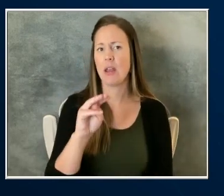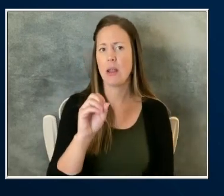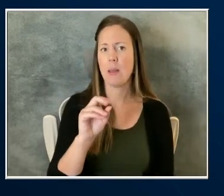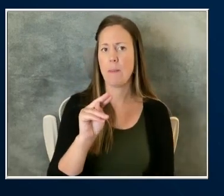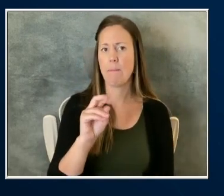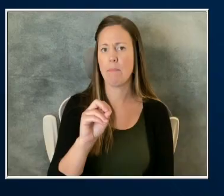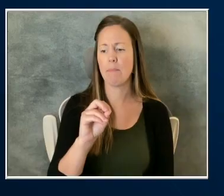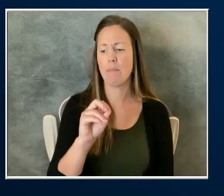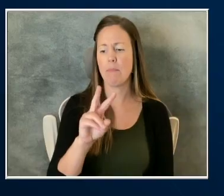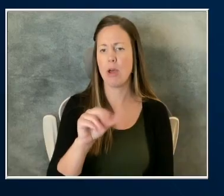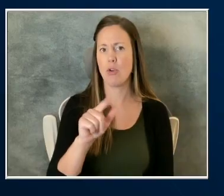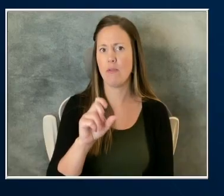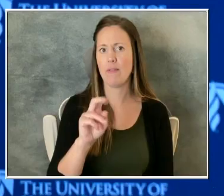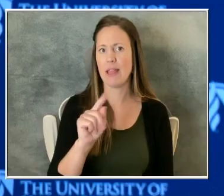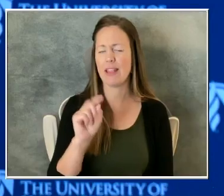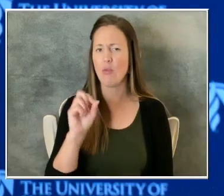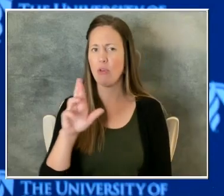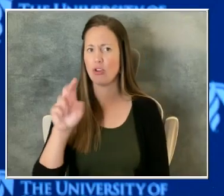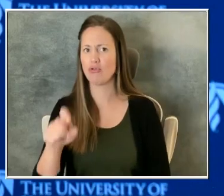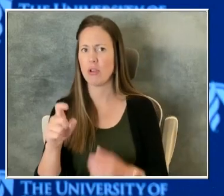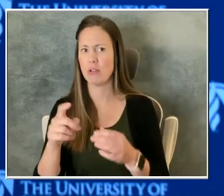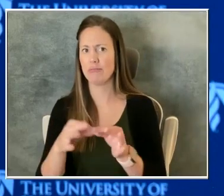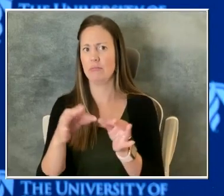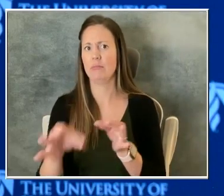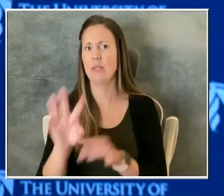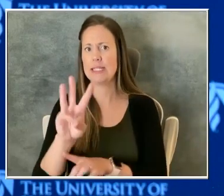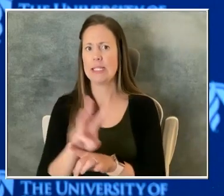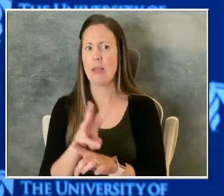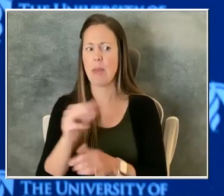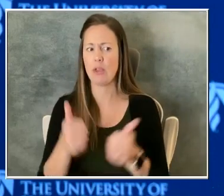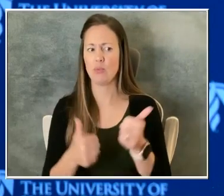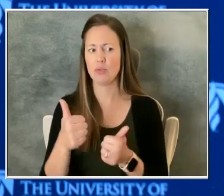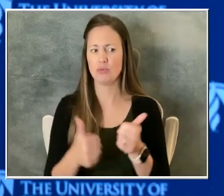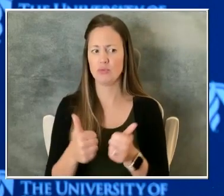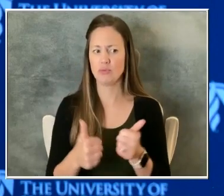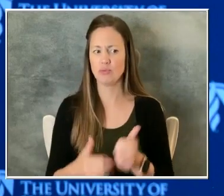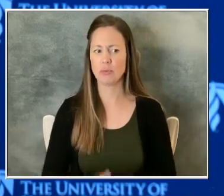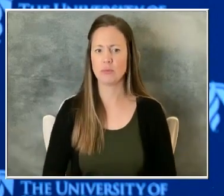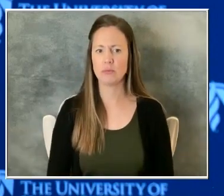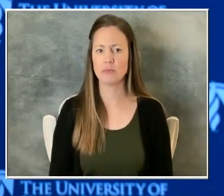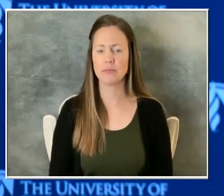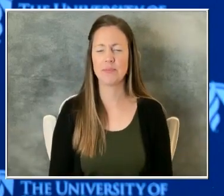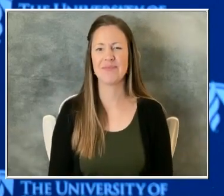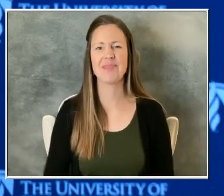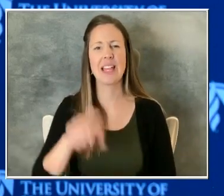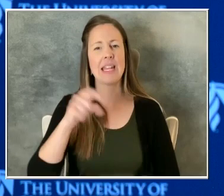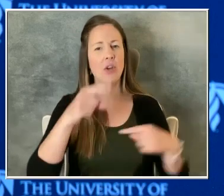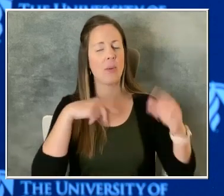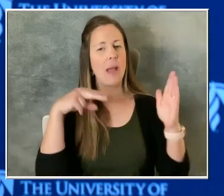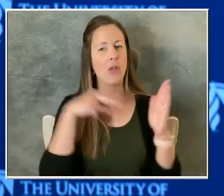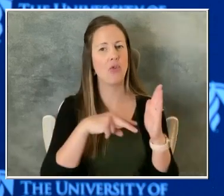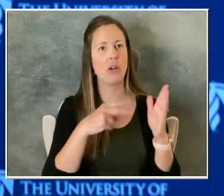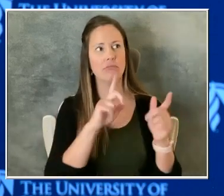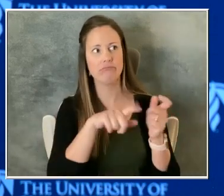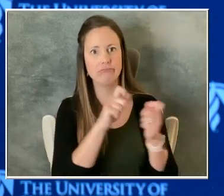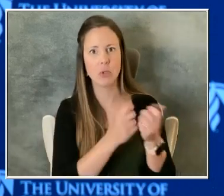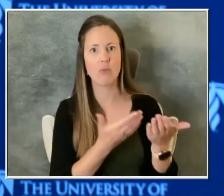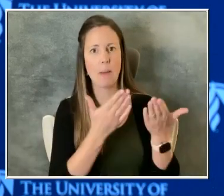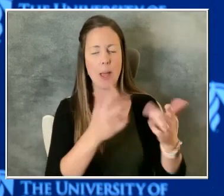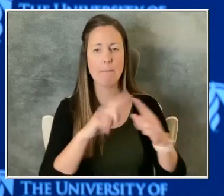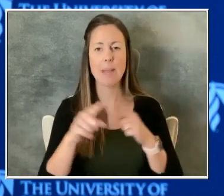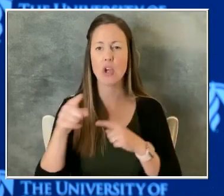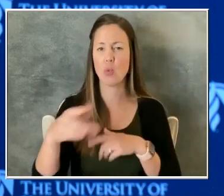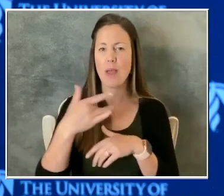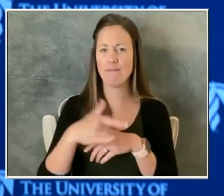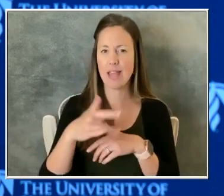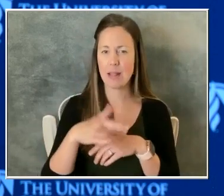interval? Yeah, I think that the recommendations, I have to go back and look, is that you are available, you are okay to get a